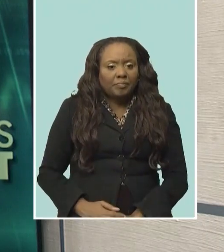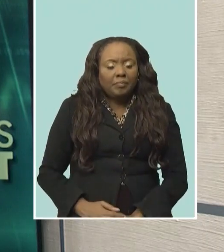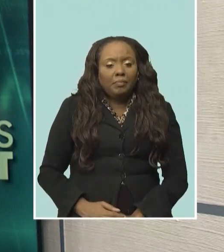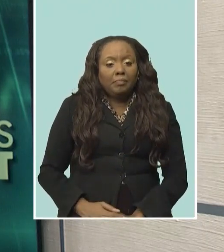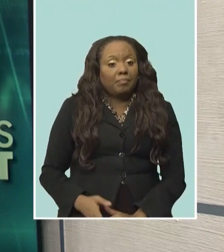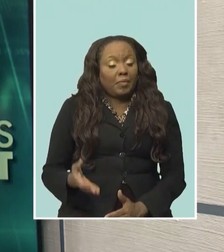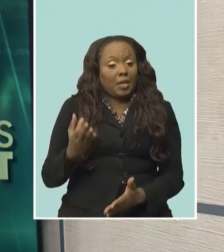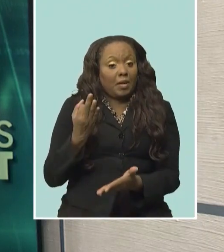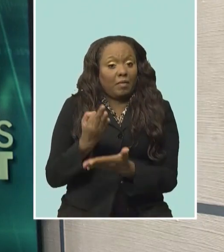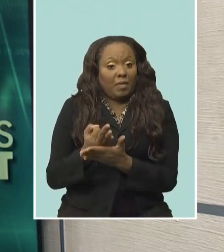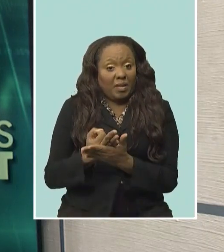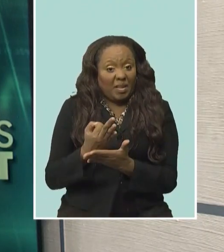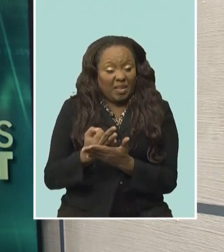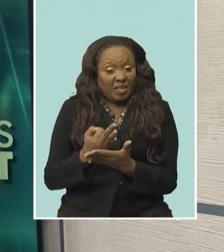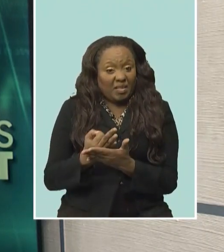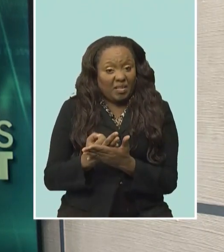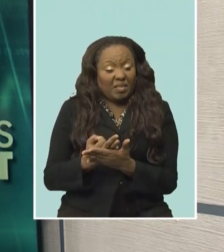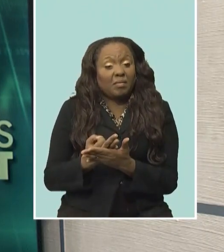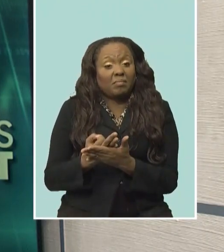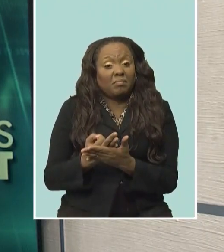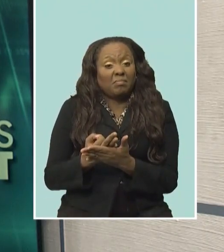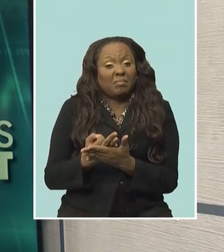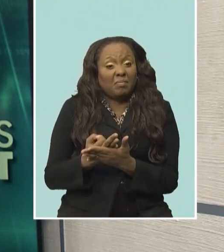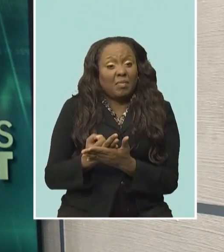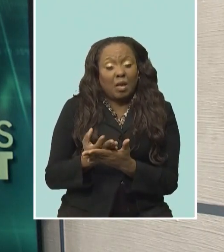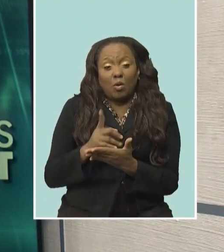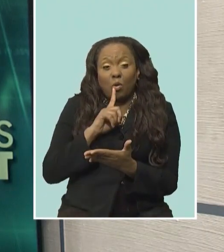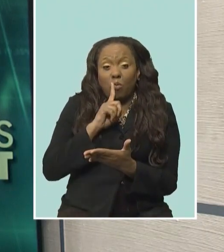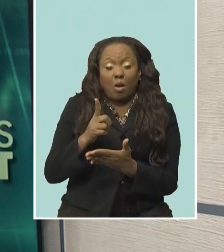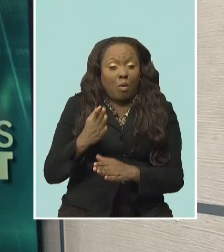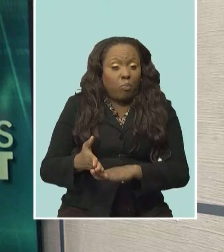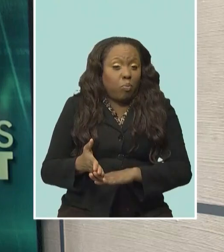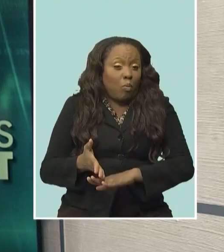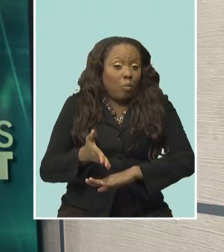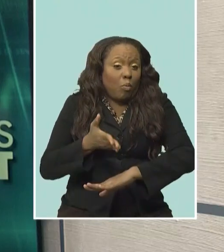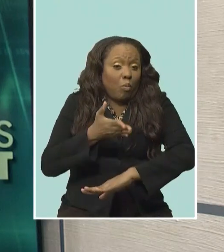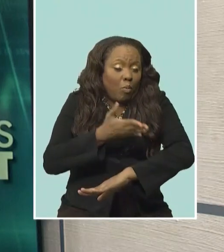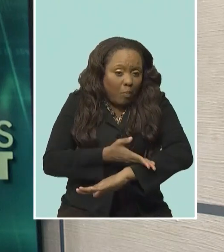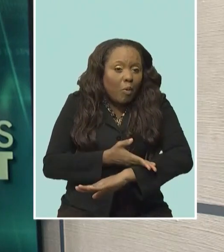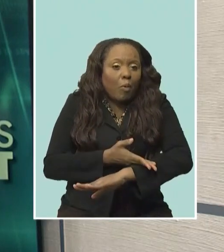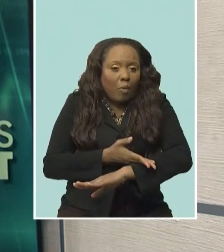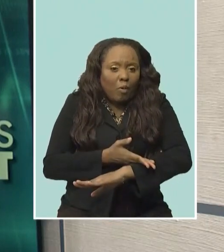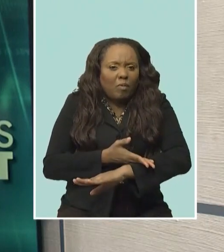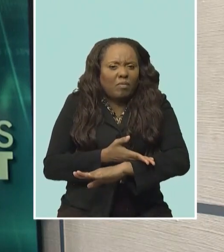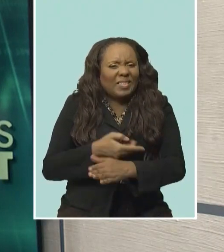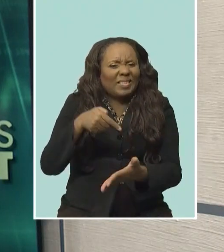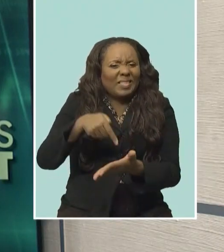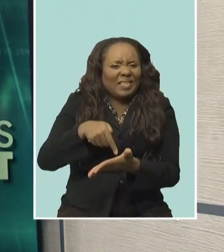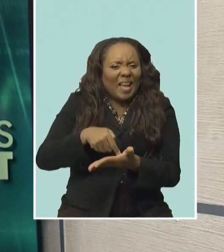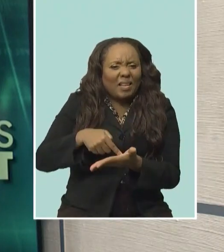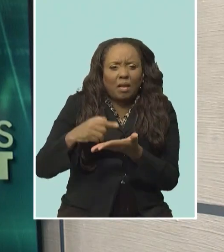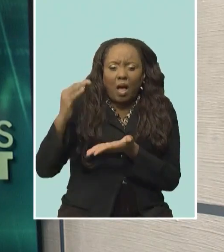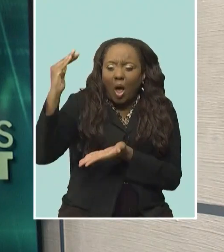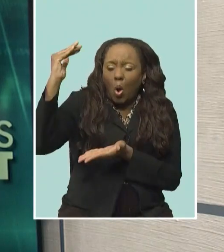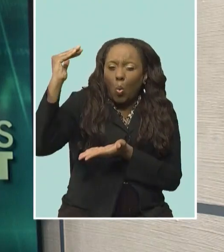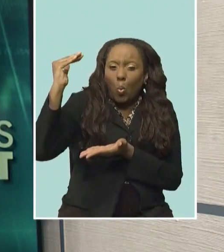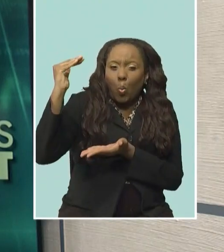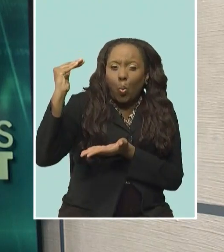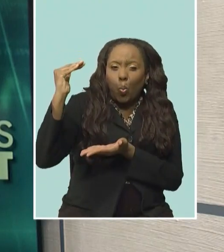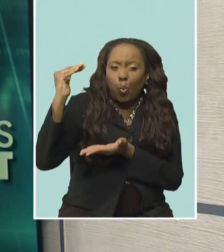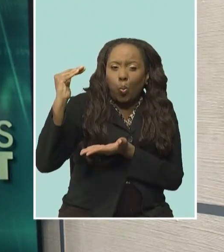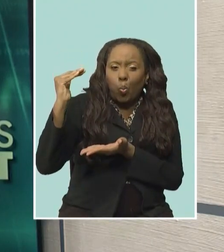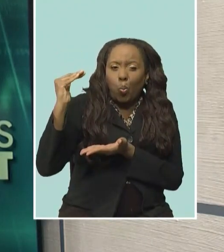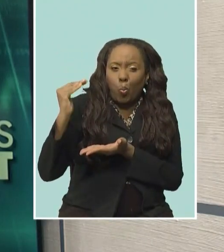has significantly improved and public debt has been placed on a downward path, reaching 122.5%